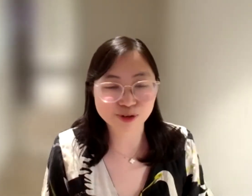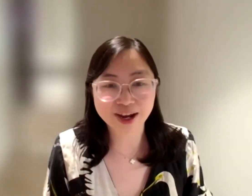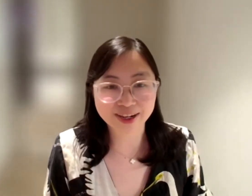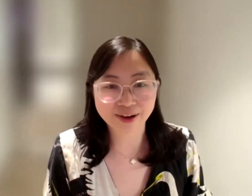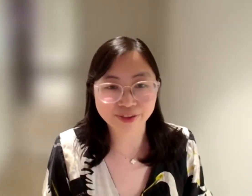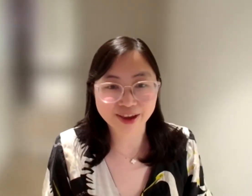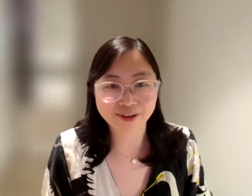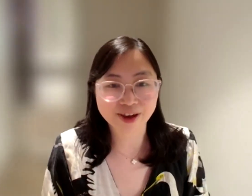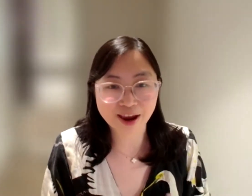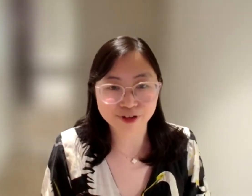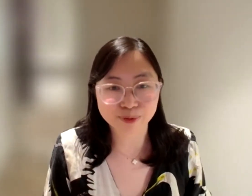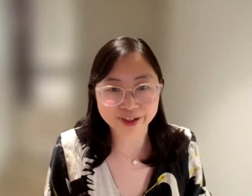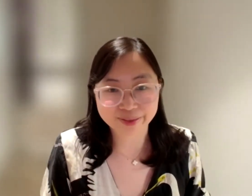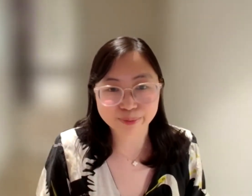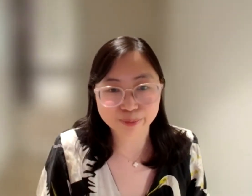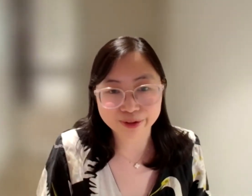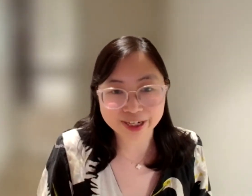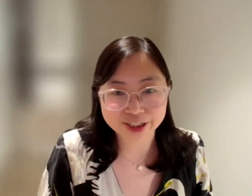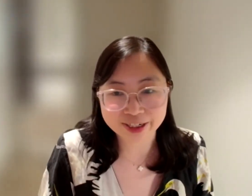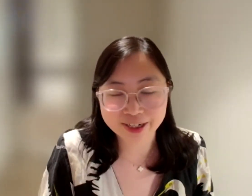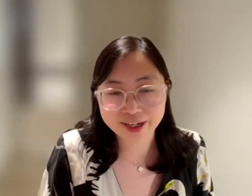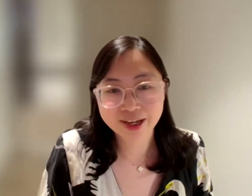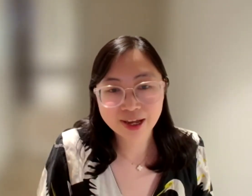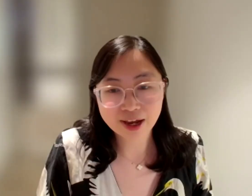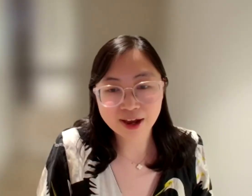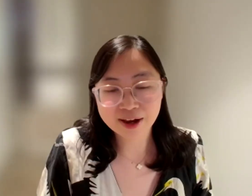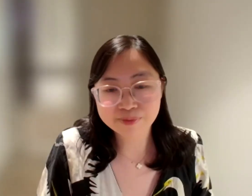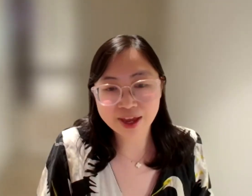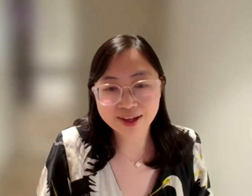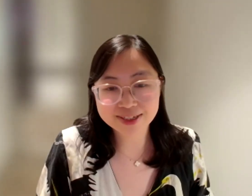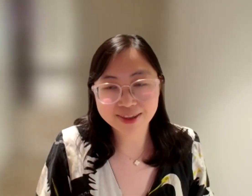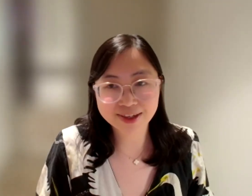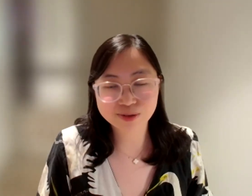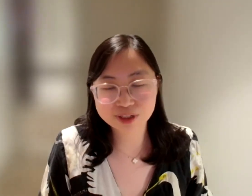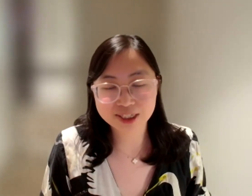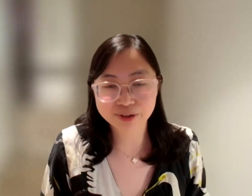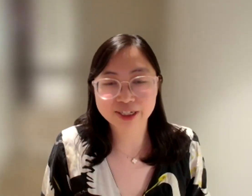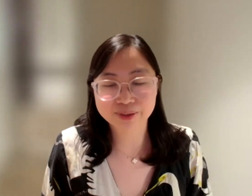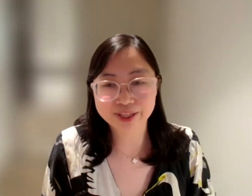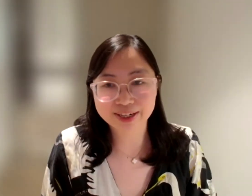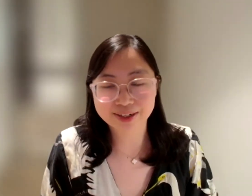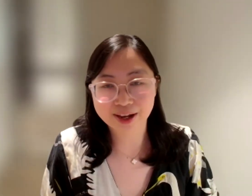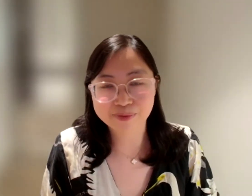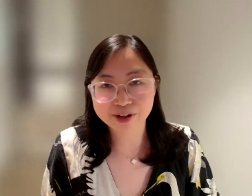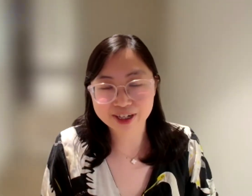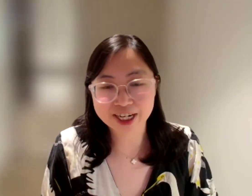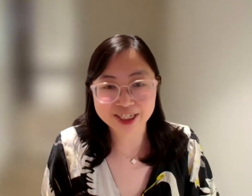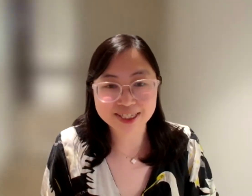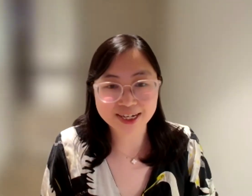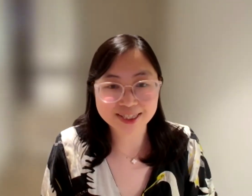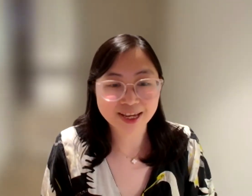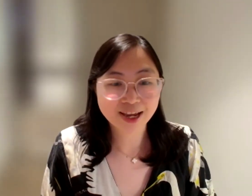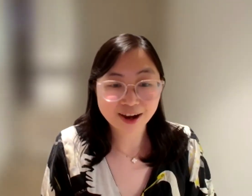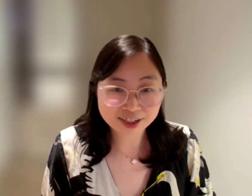encompasses providing healthcare for everybody in the population. And I think it's really critical that